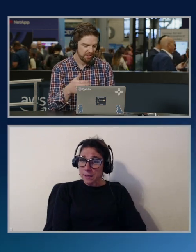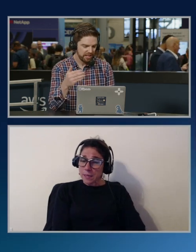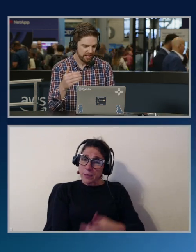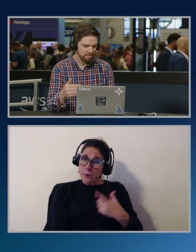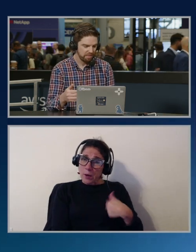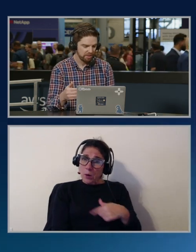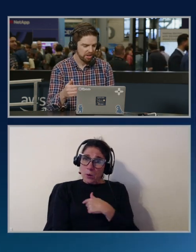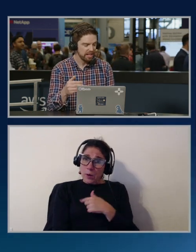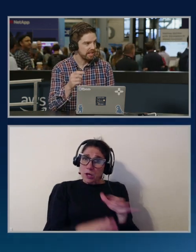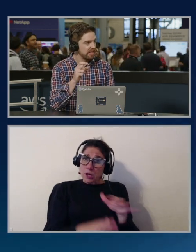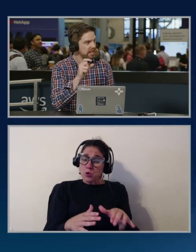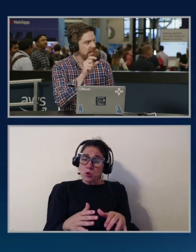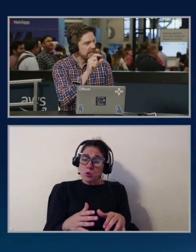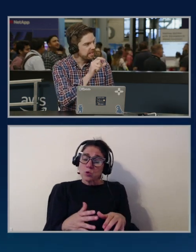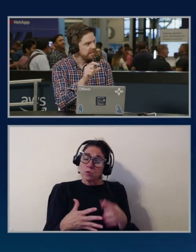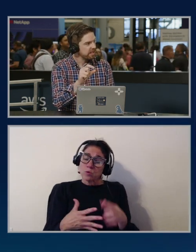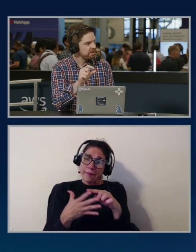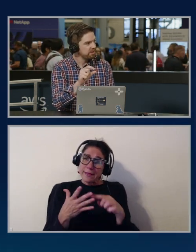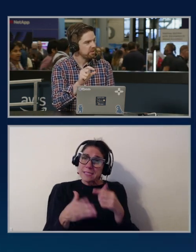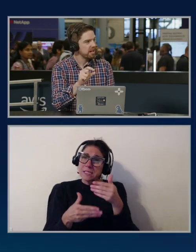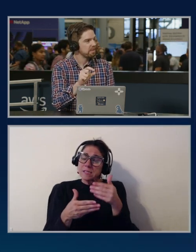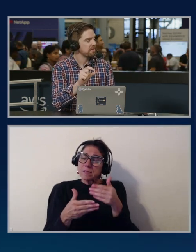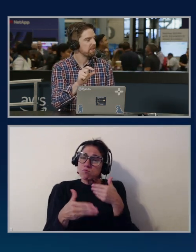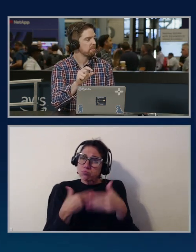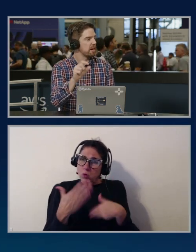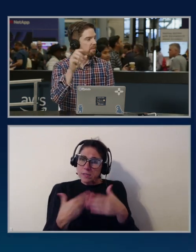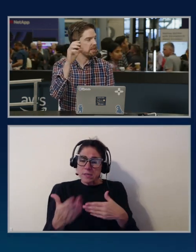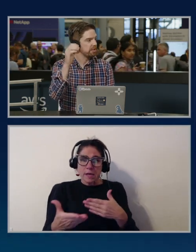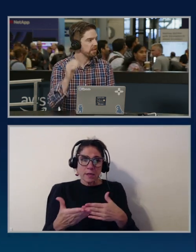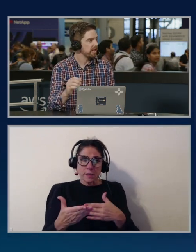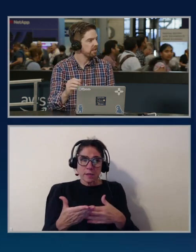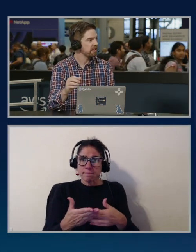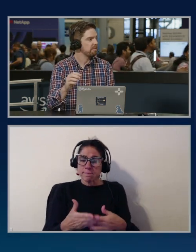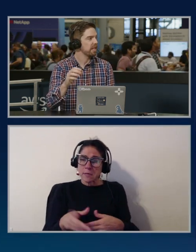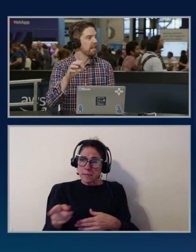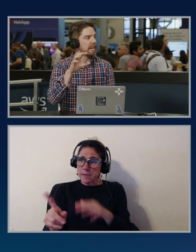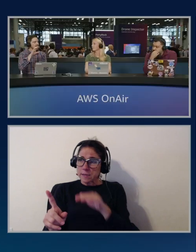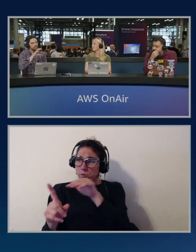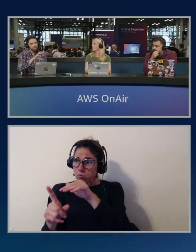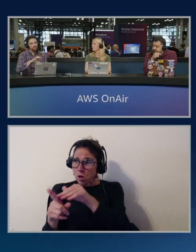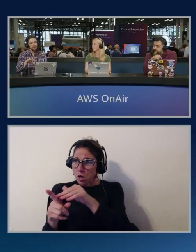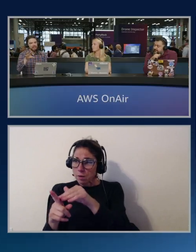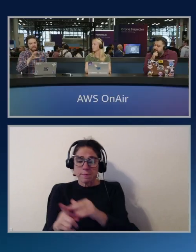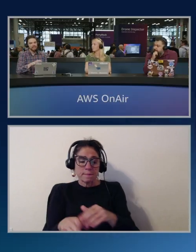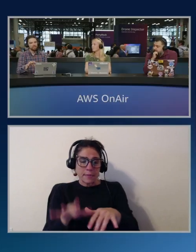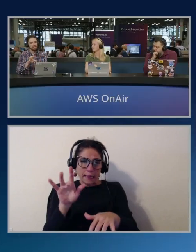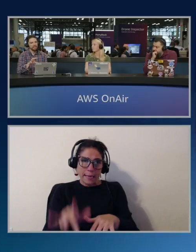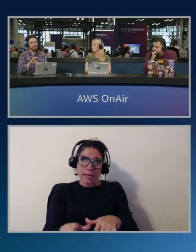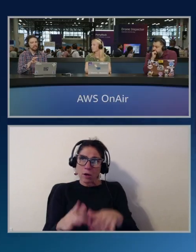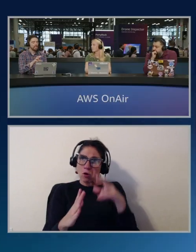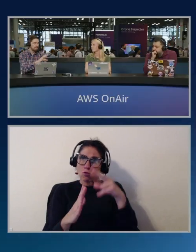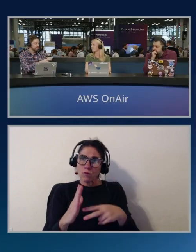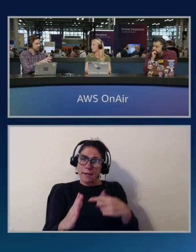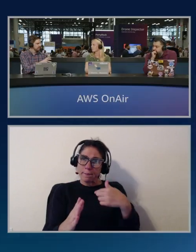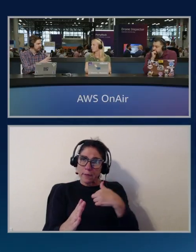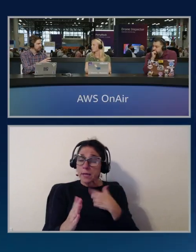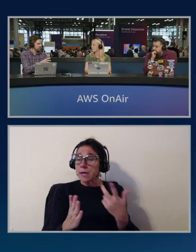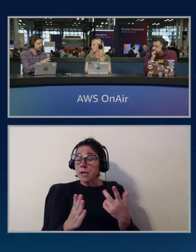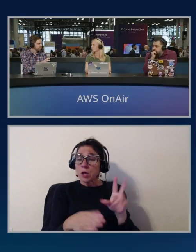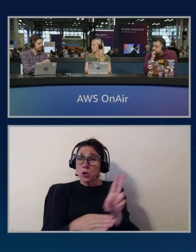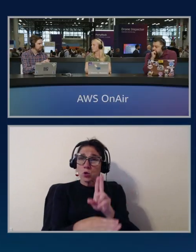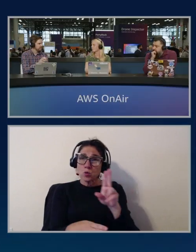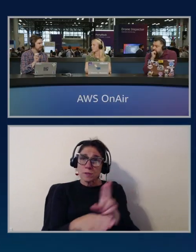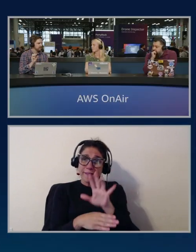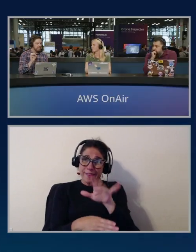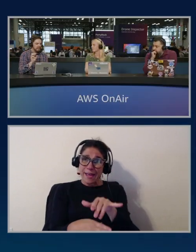this series and this process is distill those requirements from the prompt, generate the README, and then use all that contextual data and optionally data